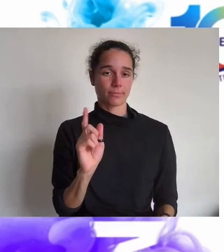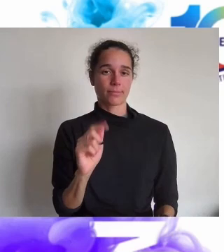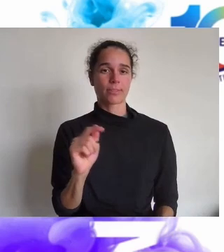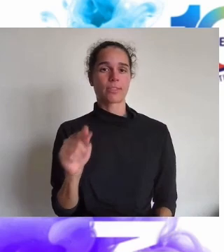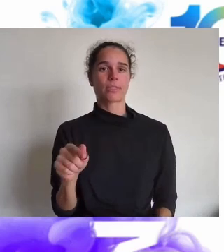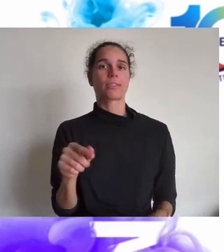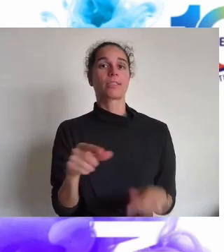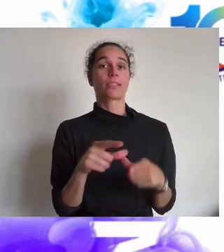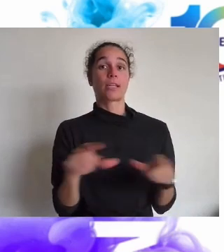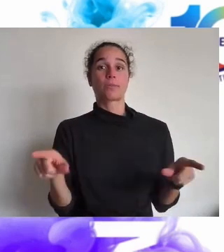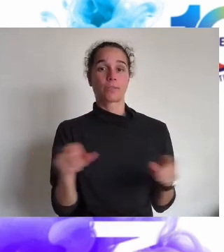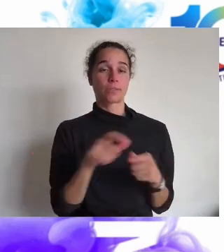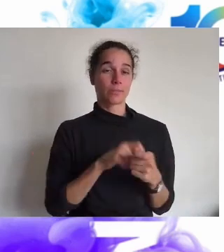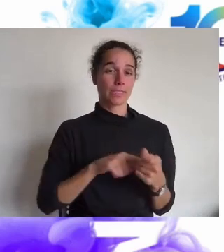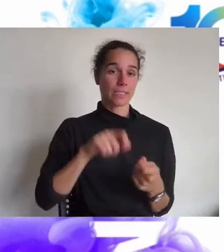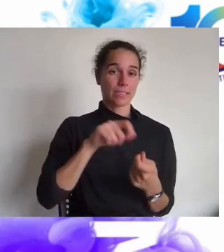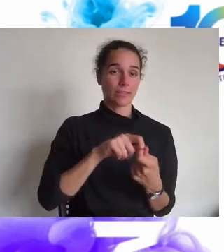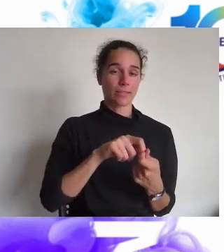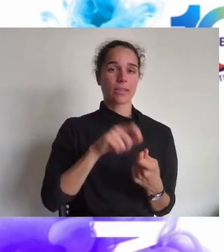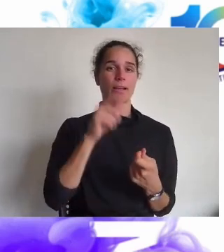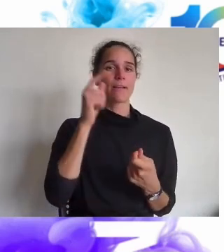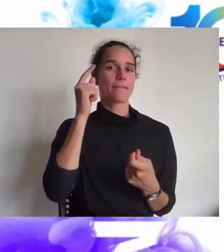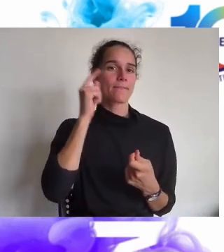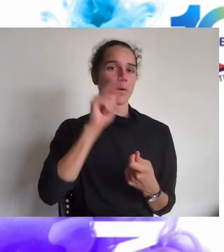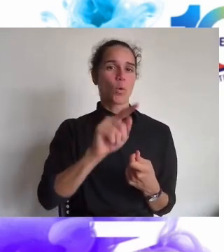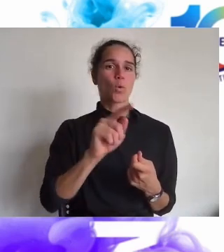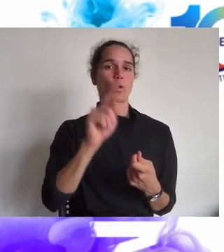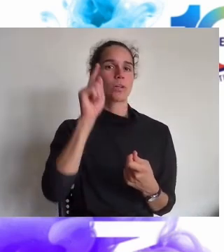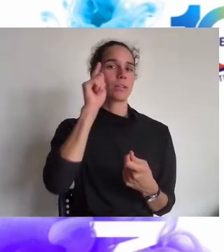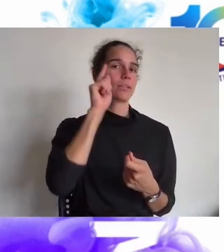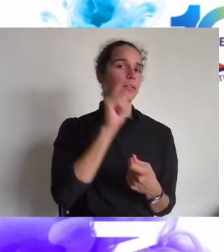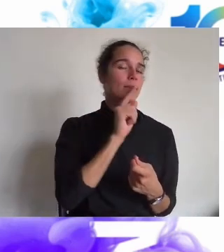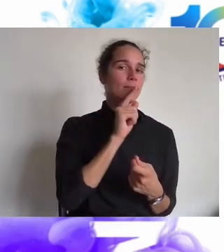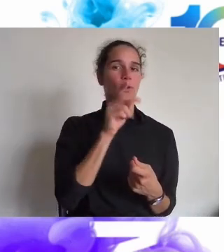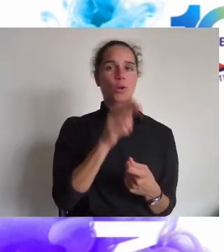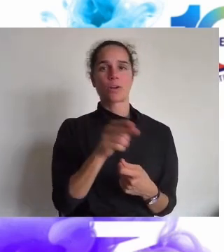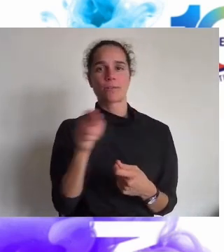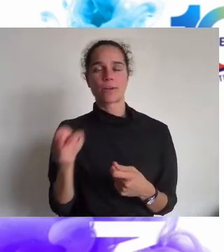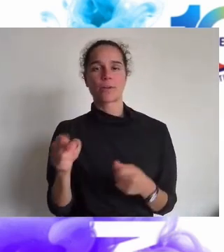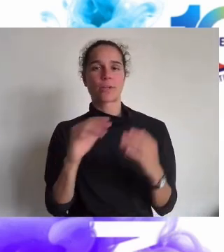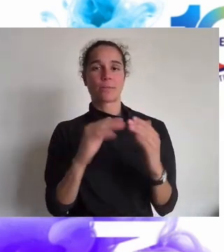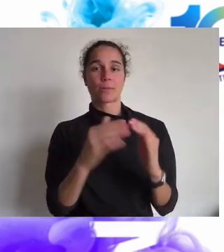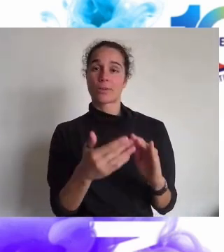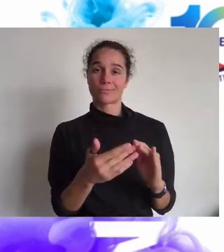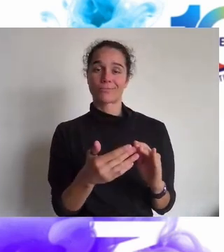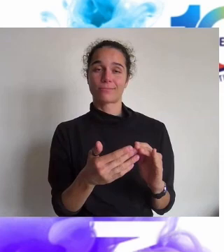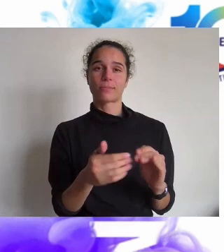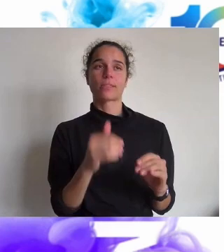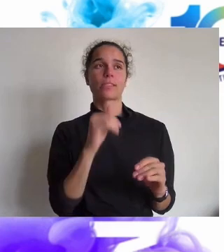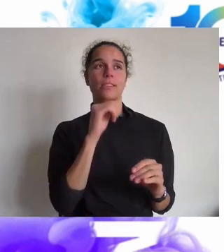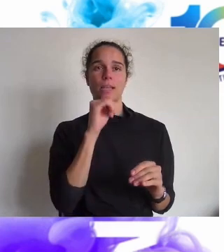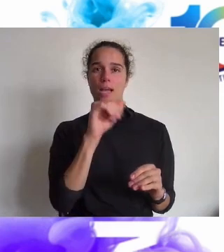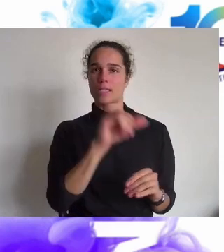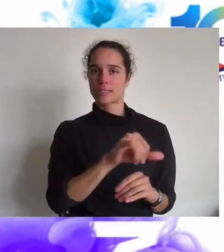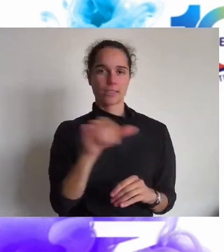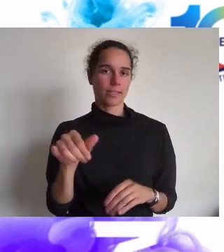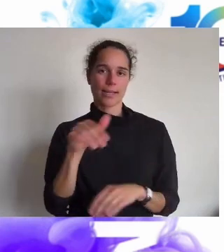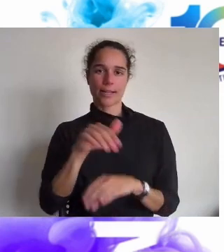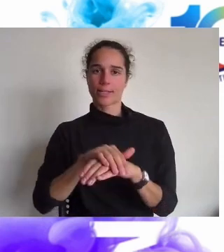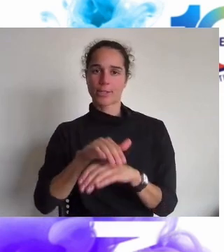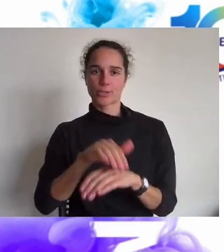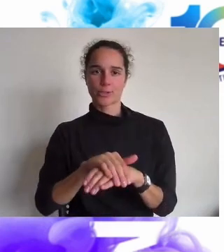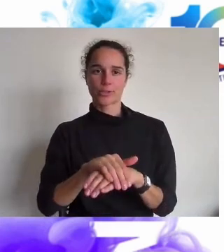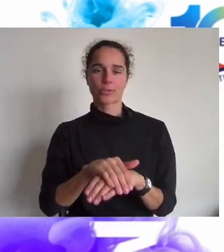language specifically for the deaf and hard of hearing community. It is not sight English. It is